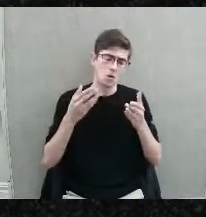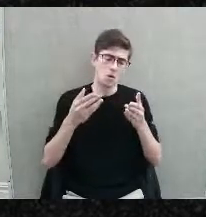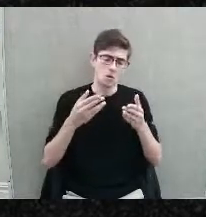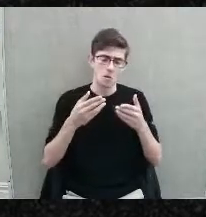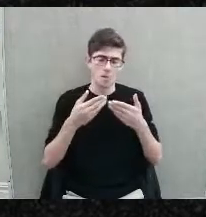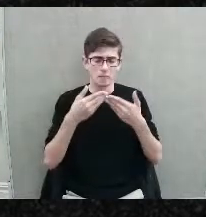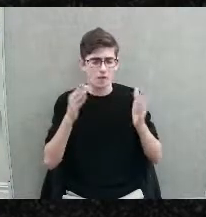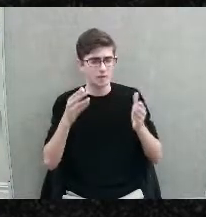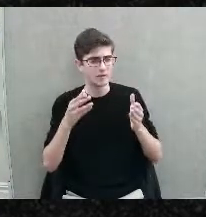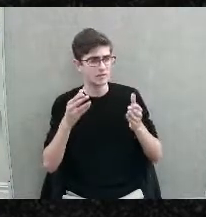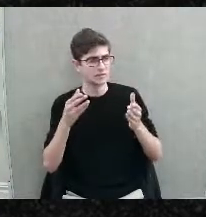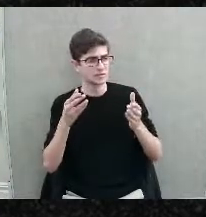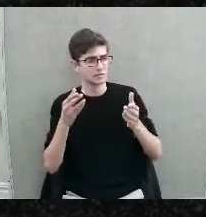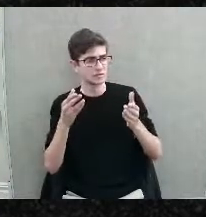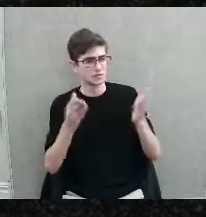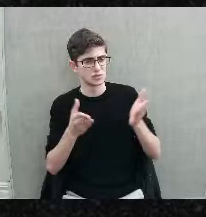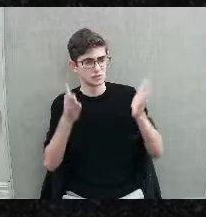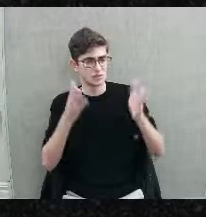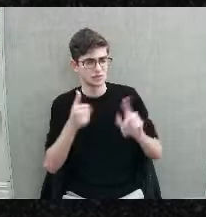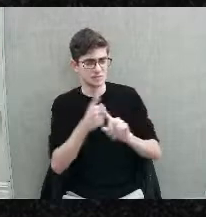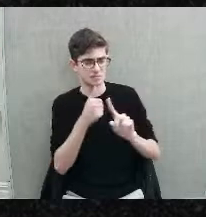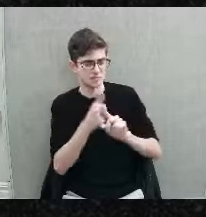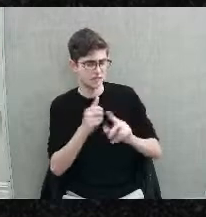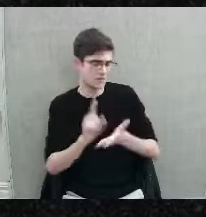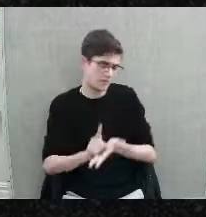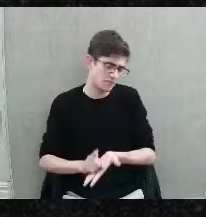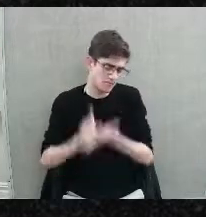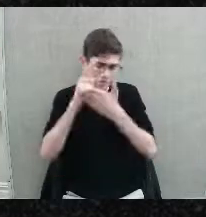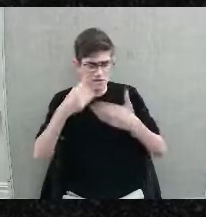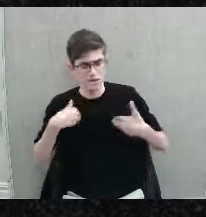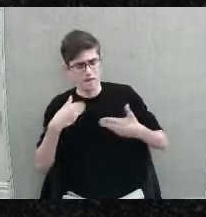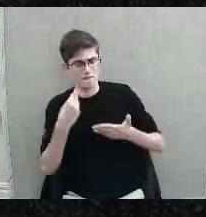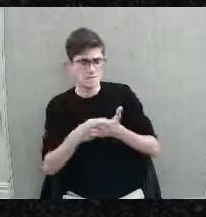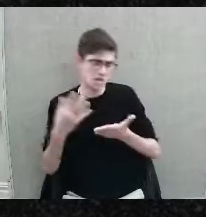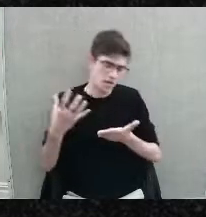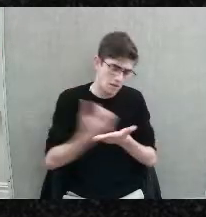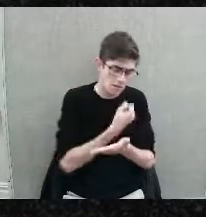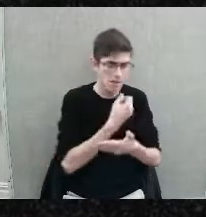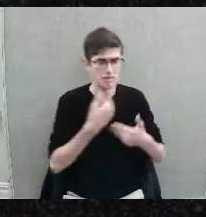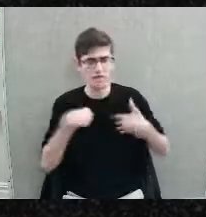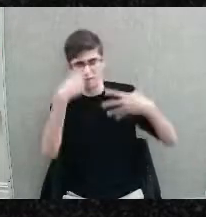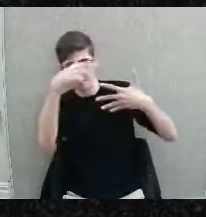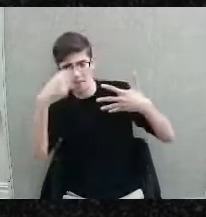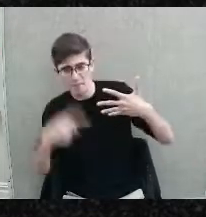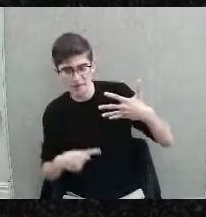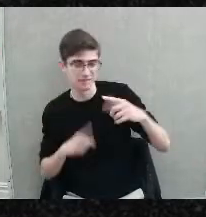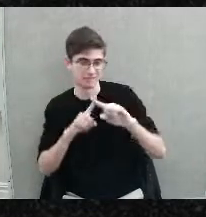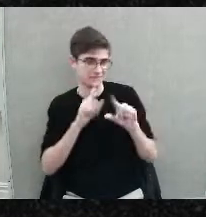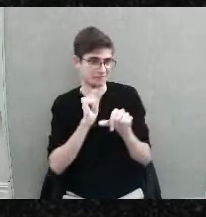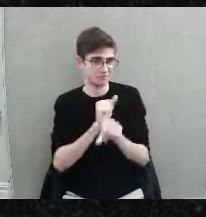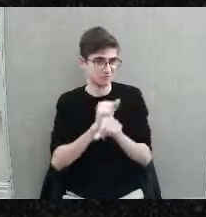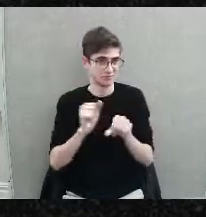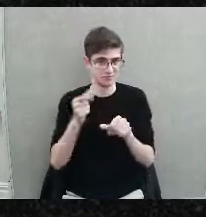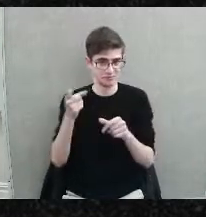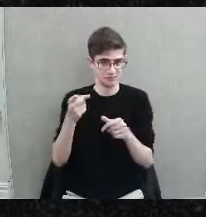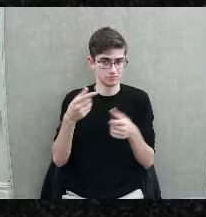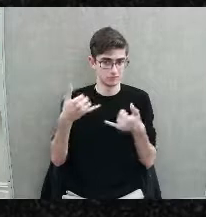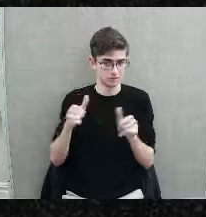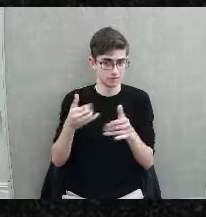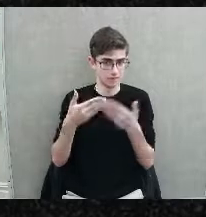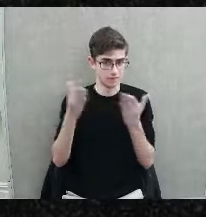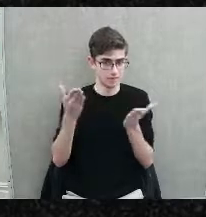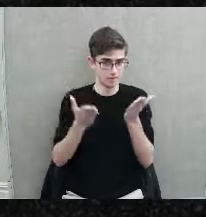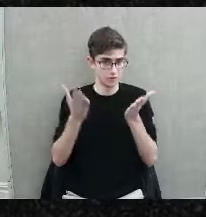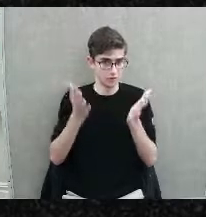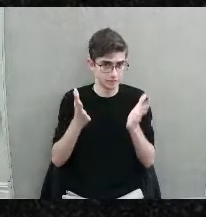and salaries, but they're public servants. Their salaries are nothing, and there are exploitative conditions of work.